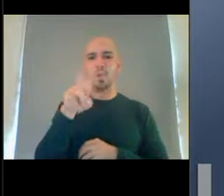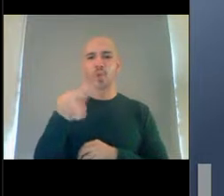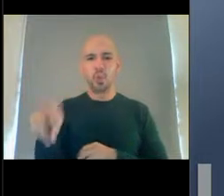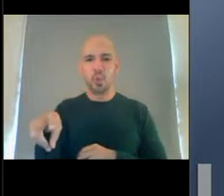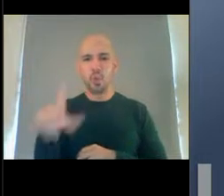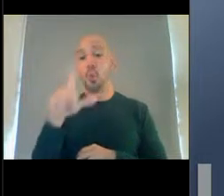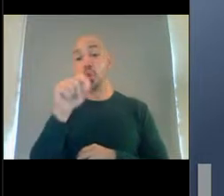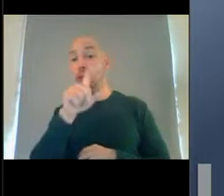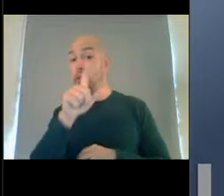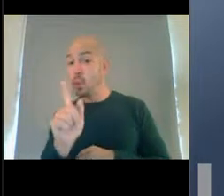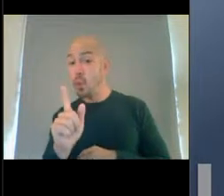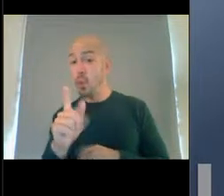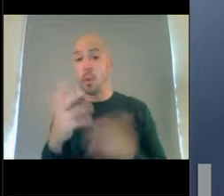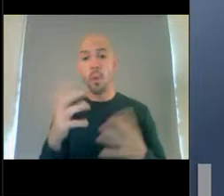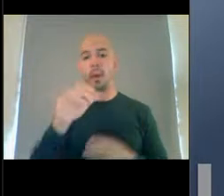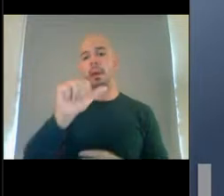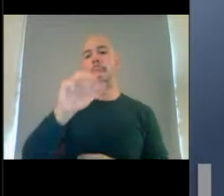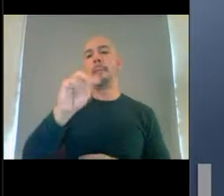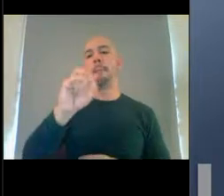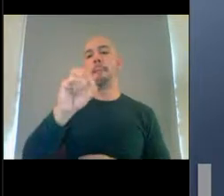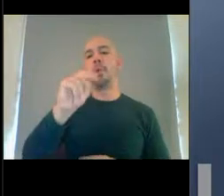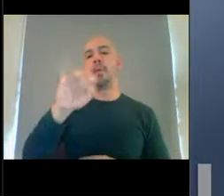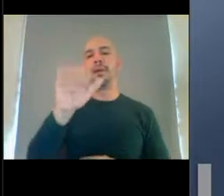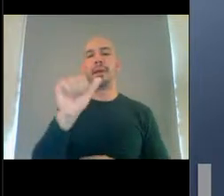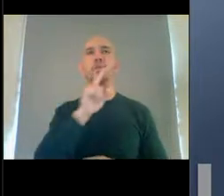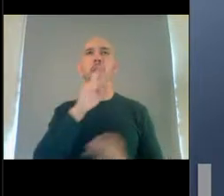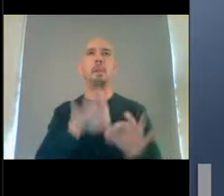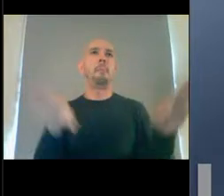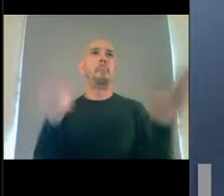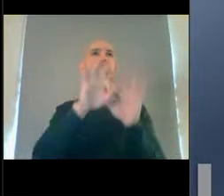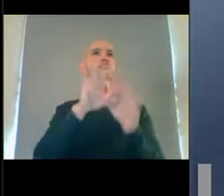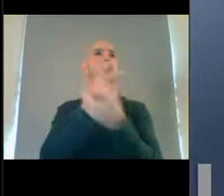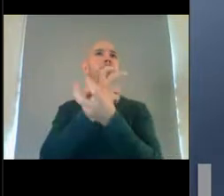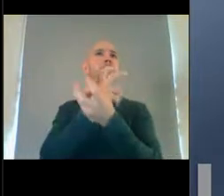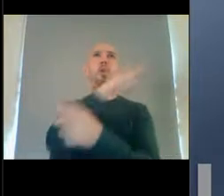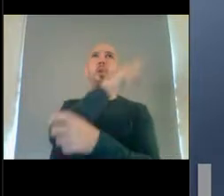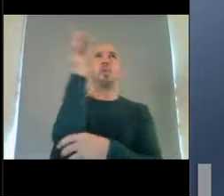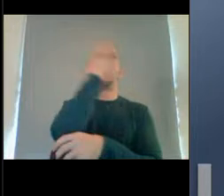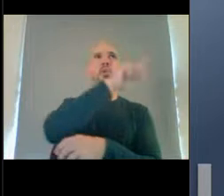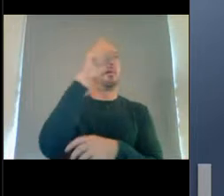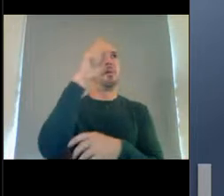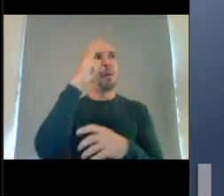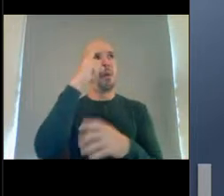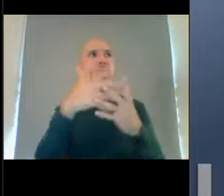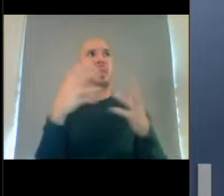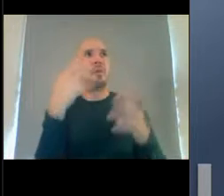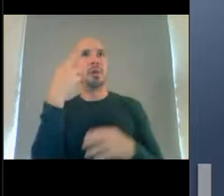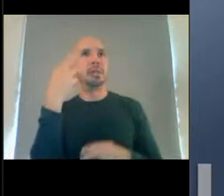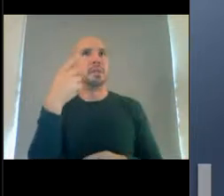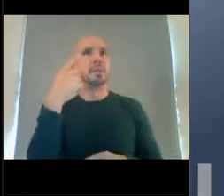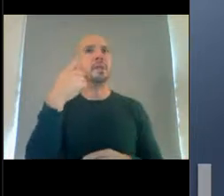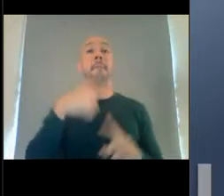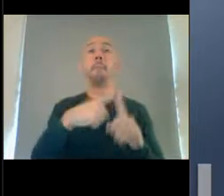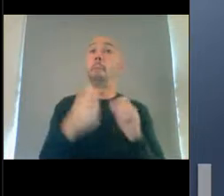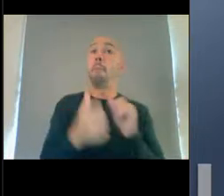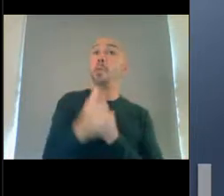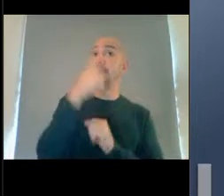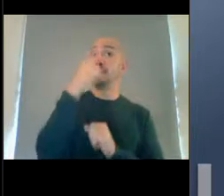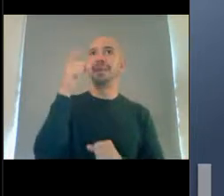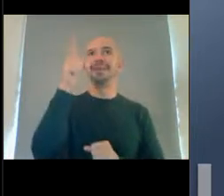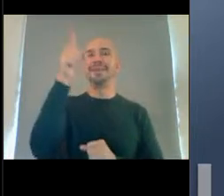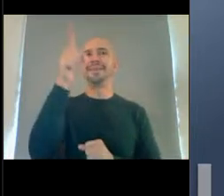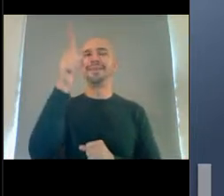that is ammonia ammonia is a very important pollutant for a lot of reasons but especially because it's a precursor to particulate matter